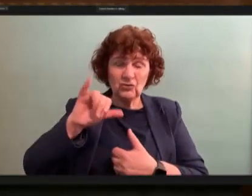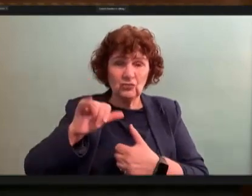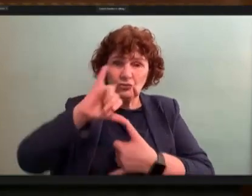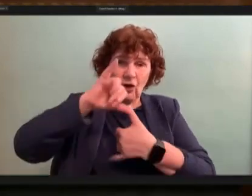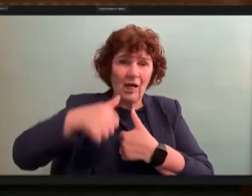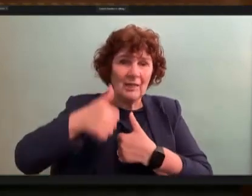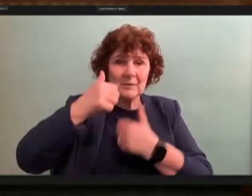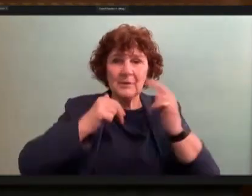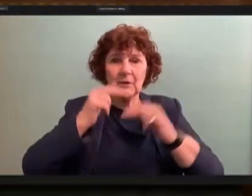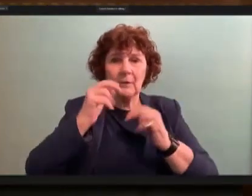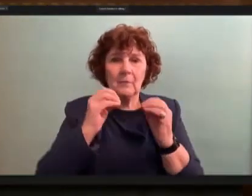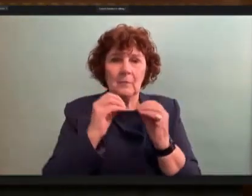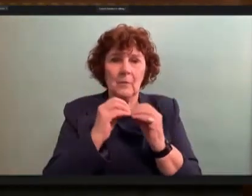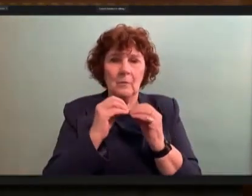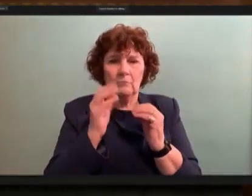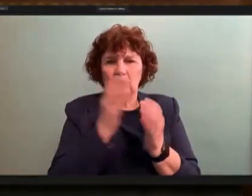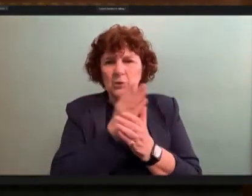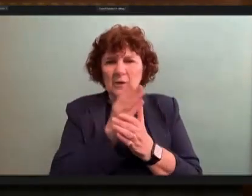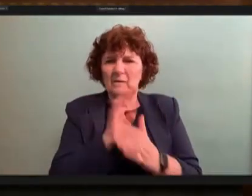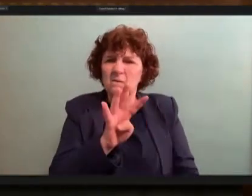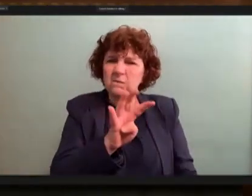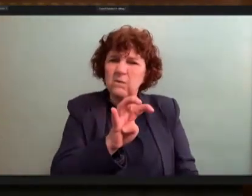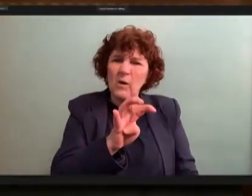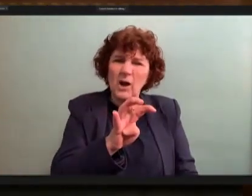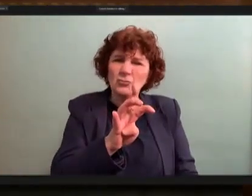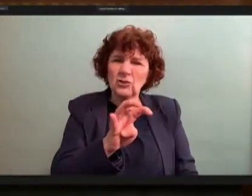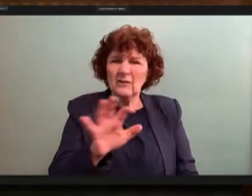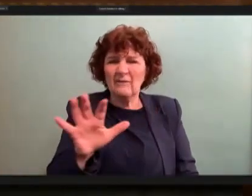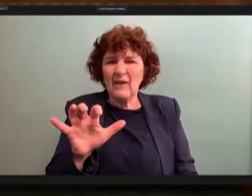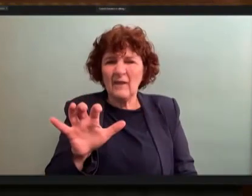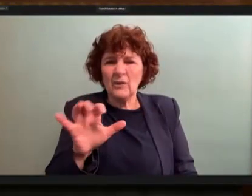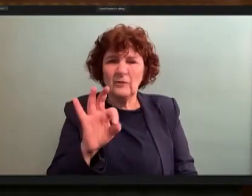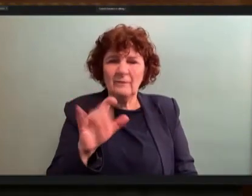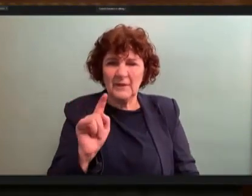over 400, between 400 and 500 feet.